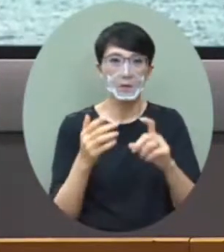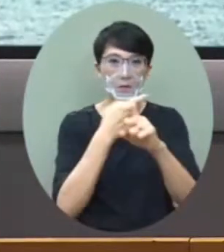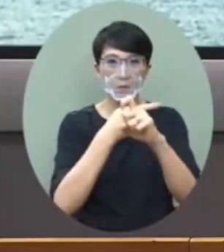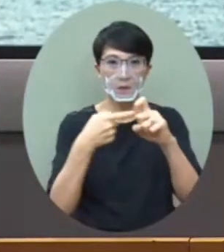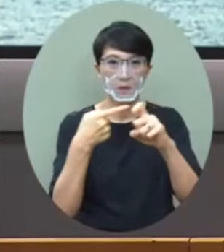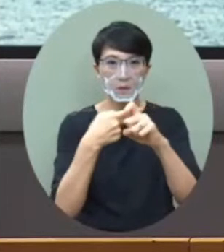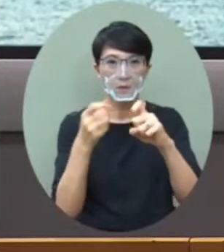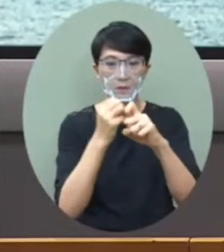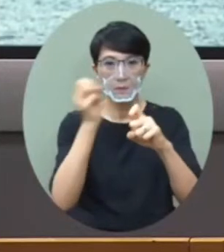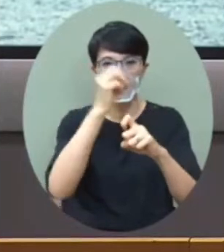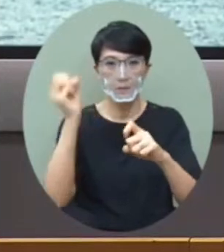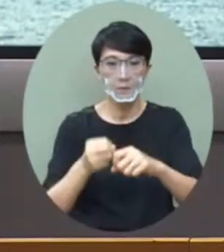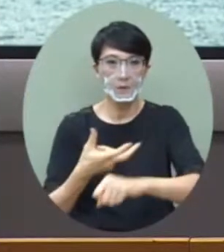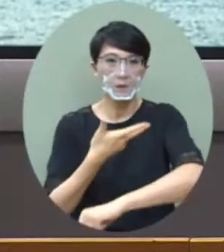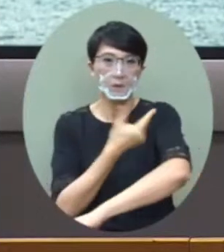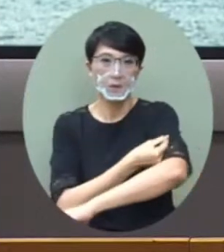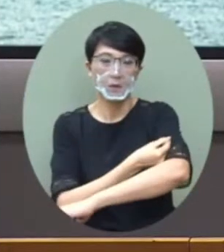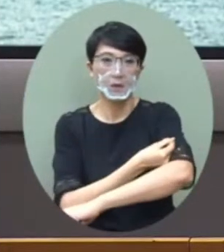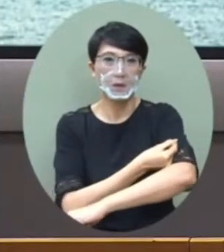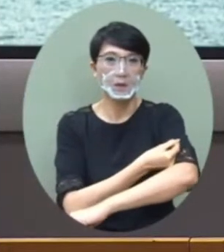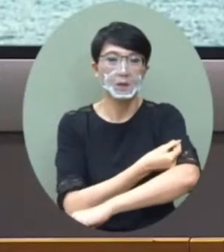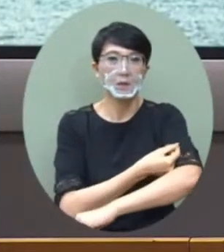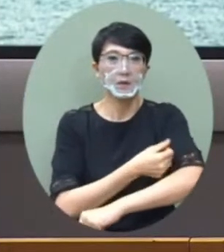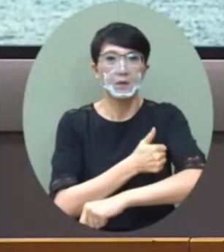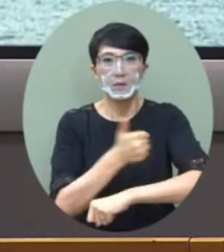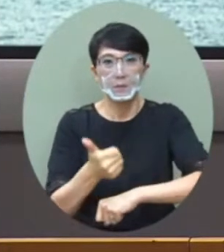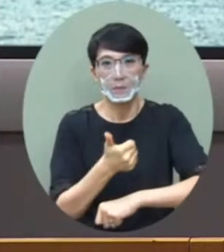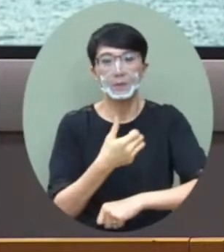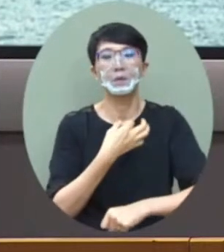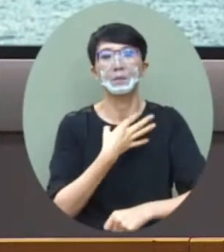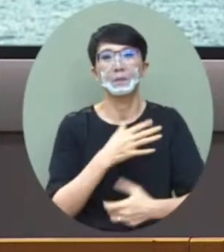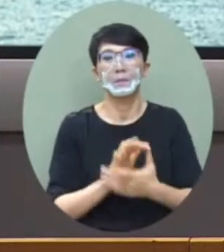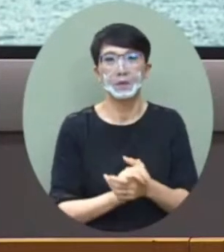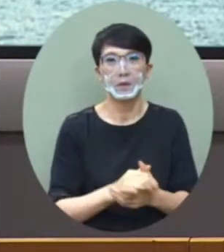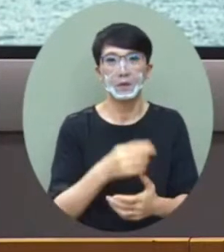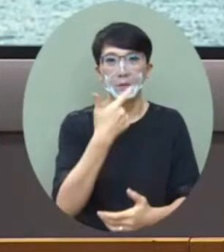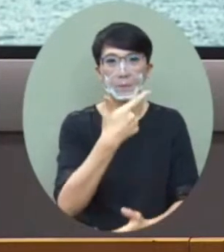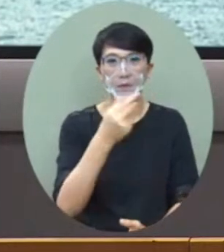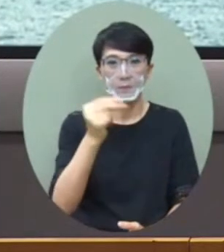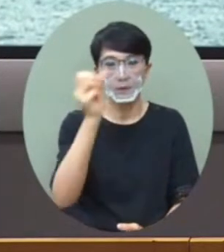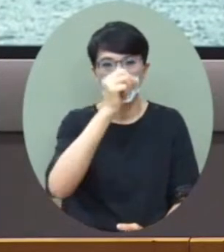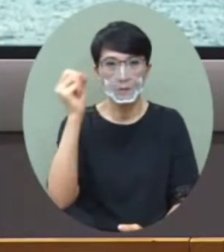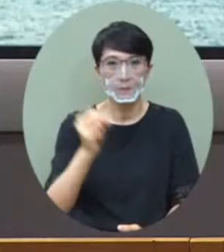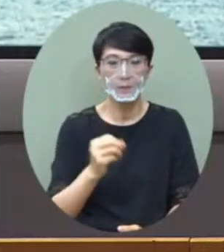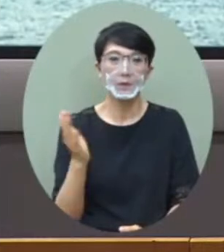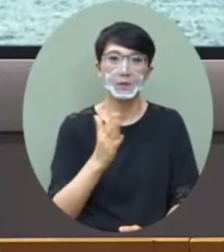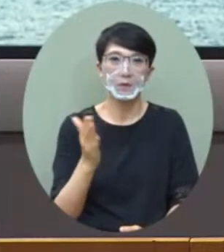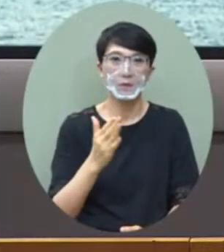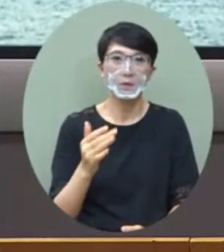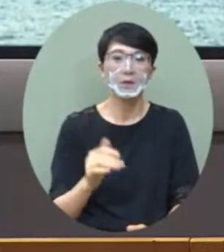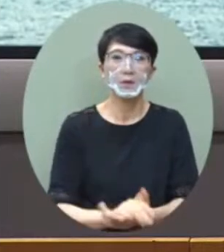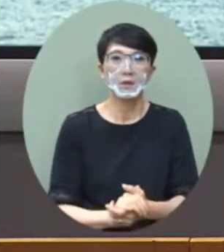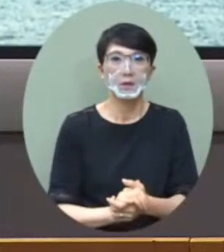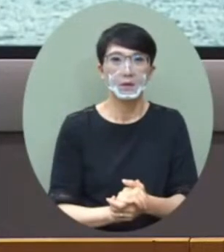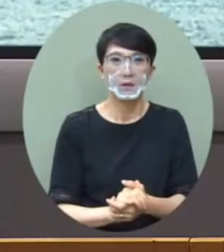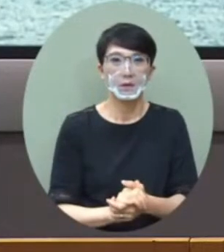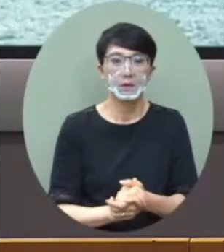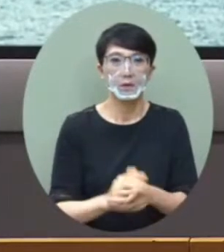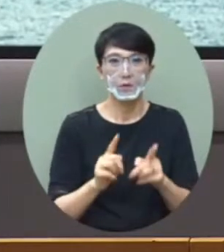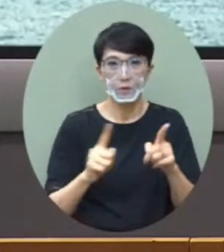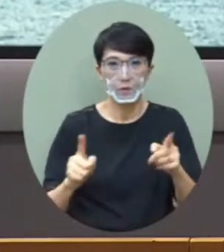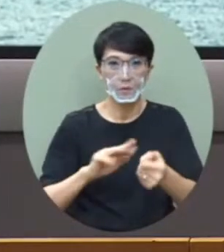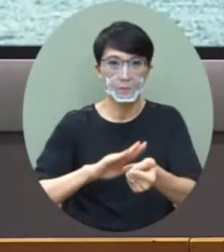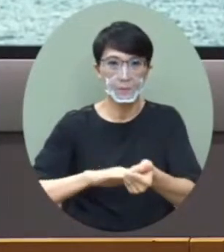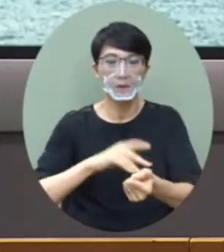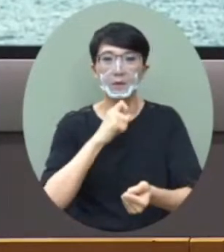vaccines. Close to 90% of them were not completely vaccinated. About 87% of